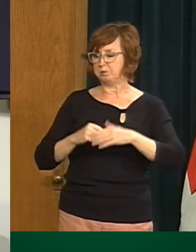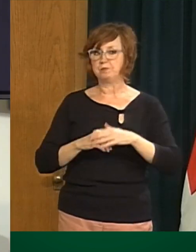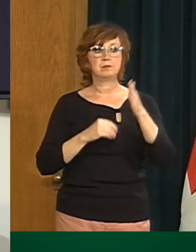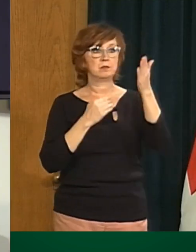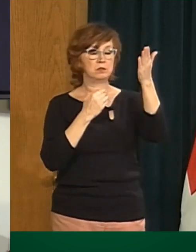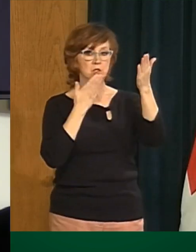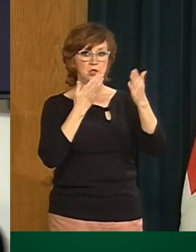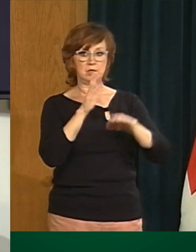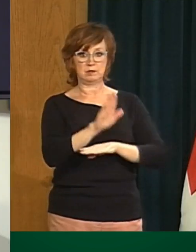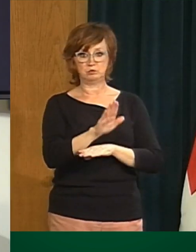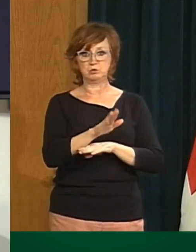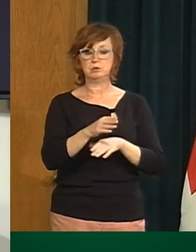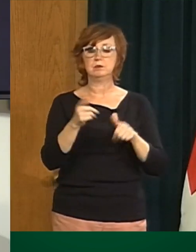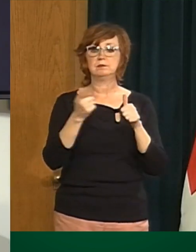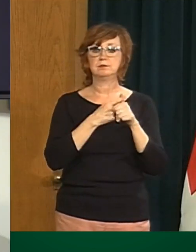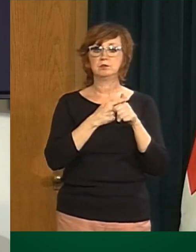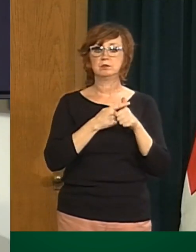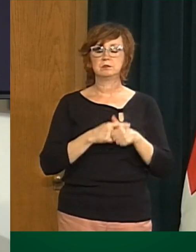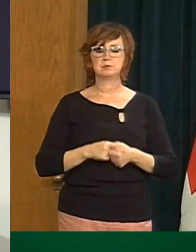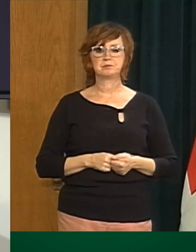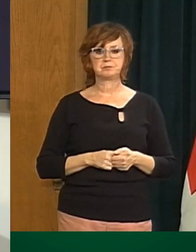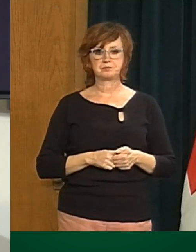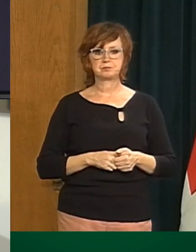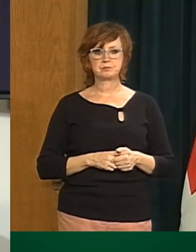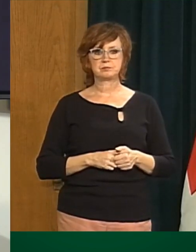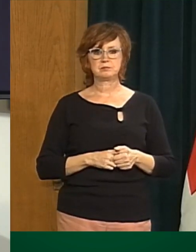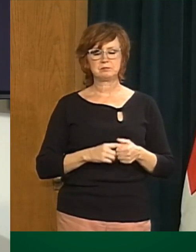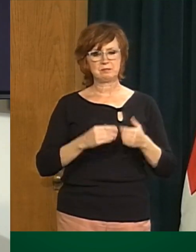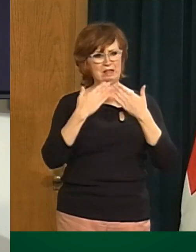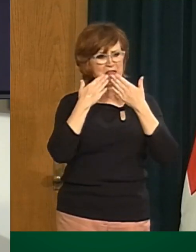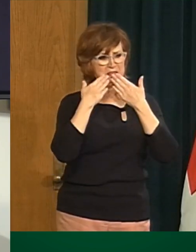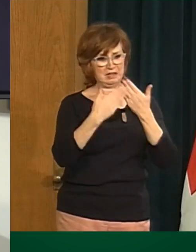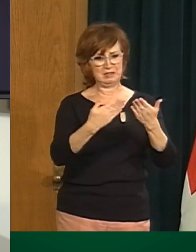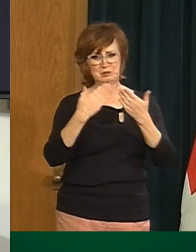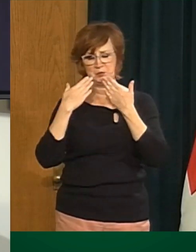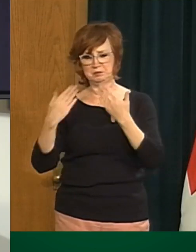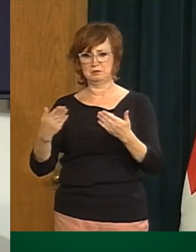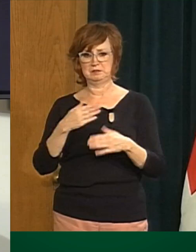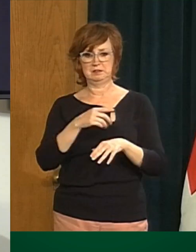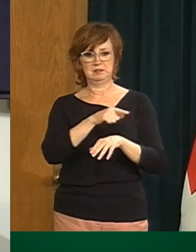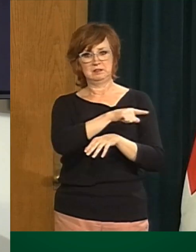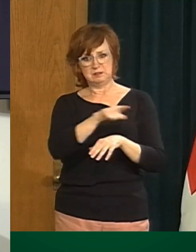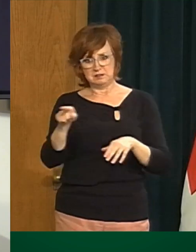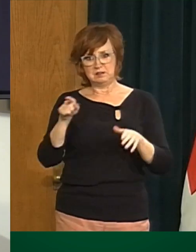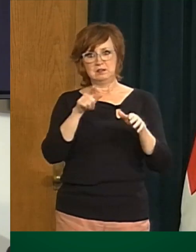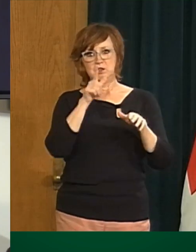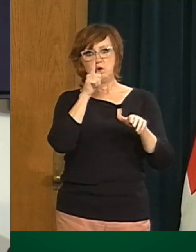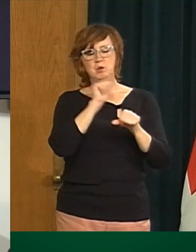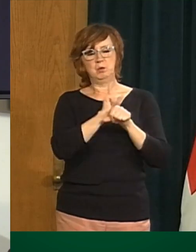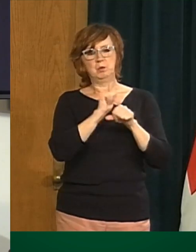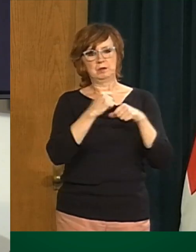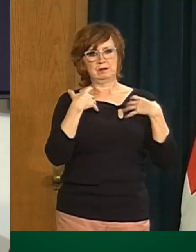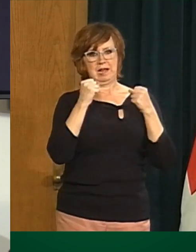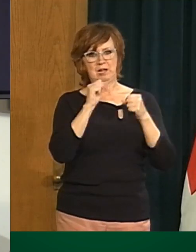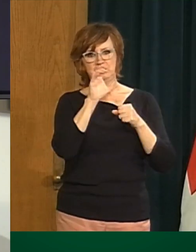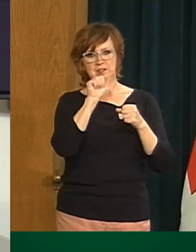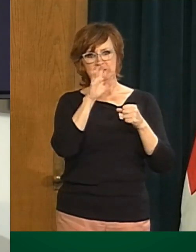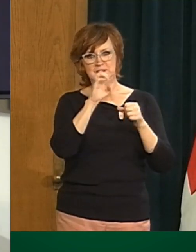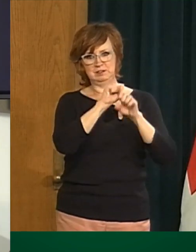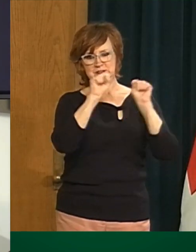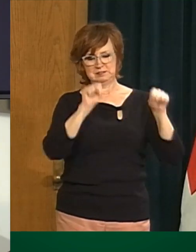First of all, I'd like to start today by again saying thank you to our healthcare workers across the health system, as well as our community leaders across the